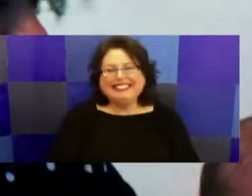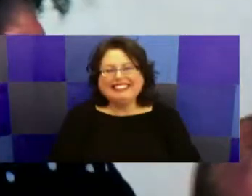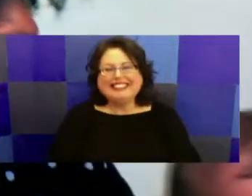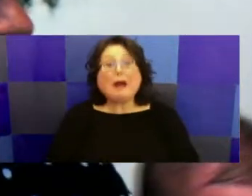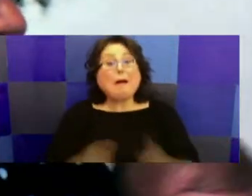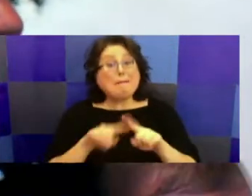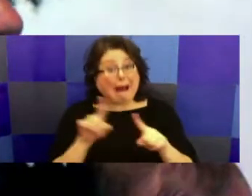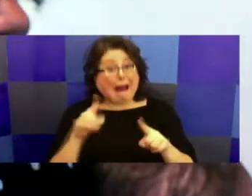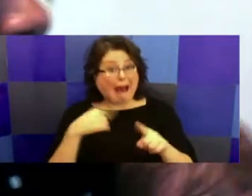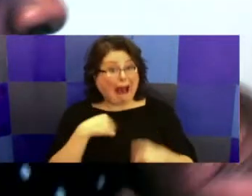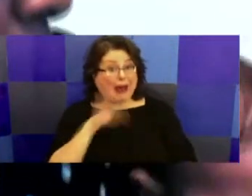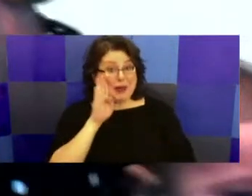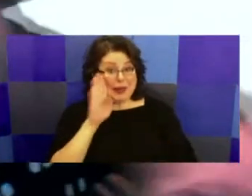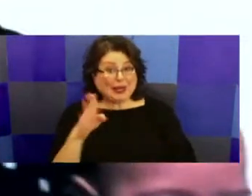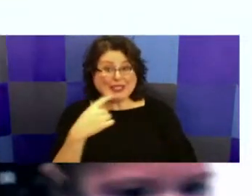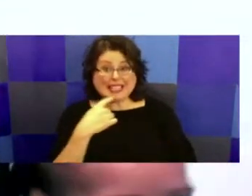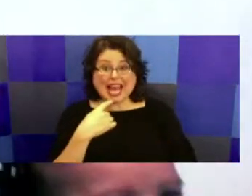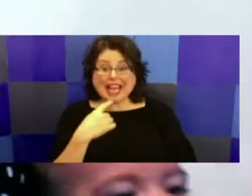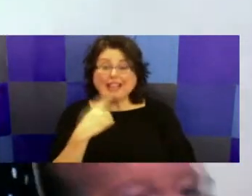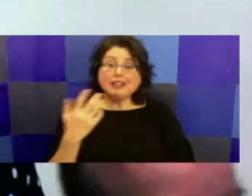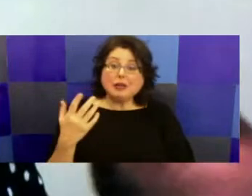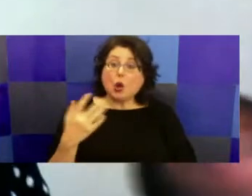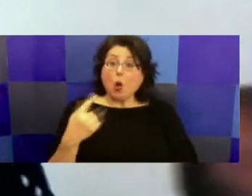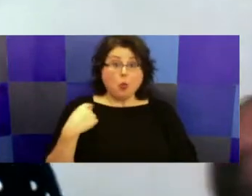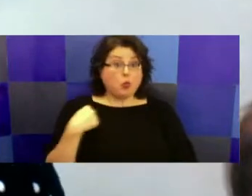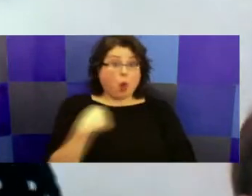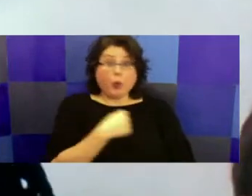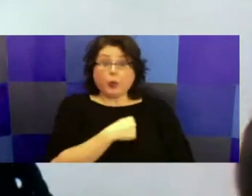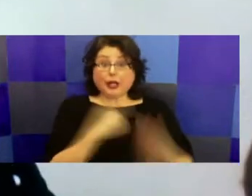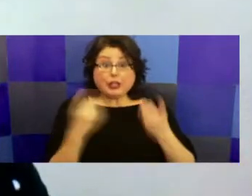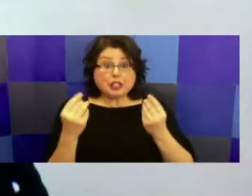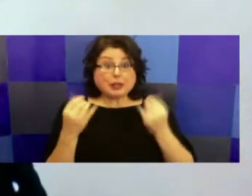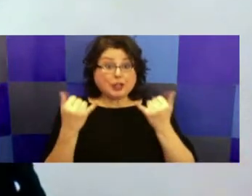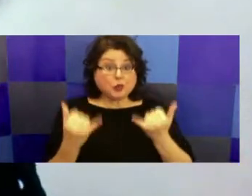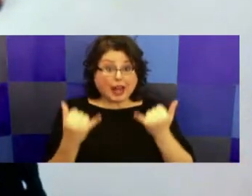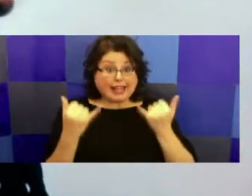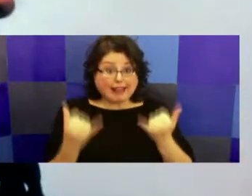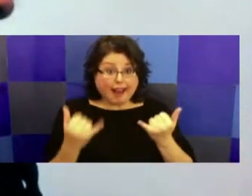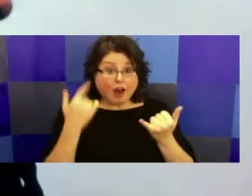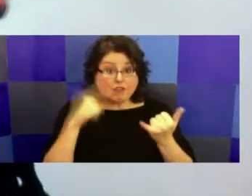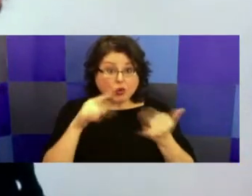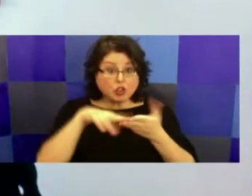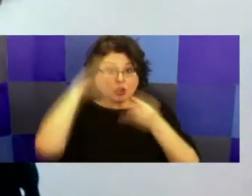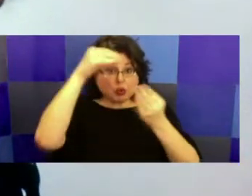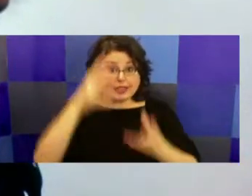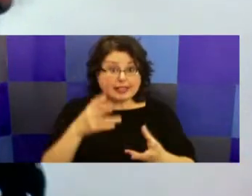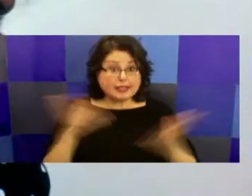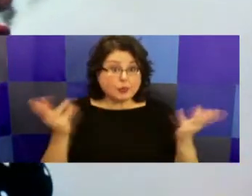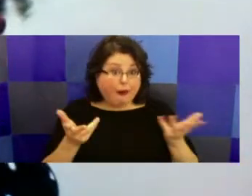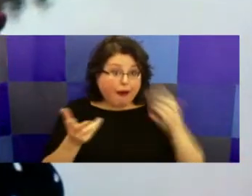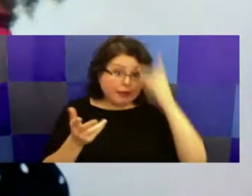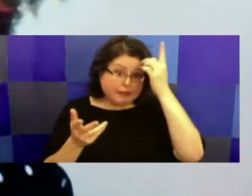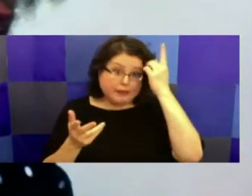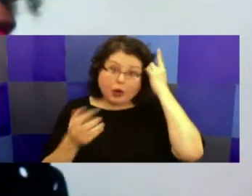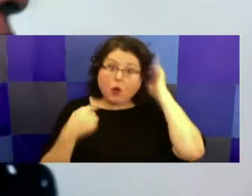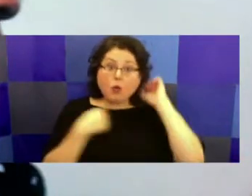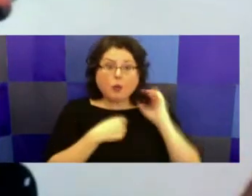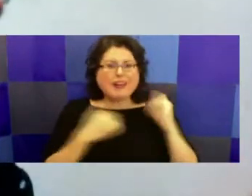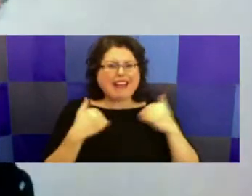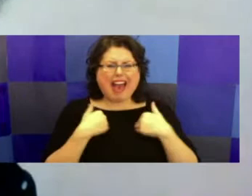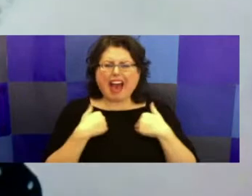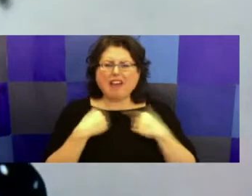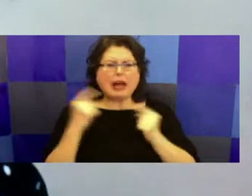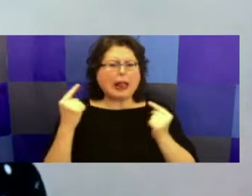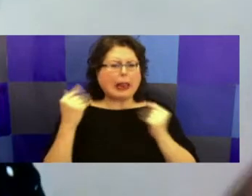is, what we're doing right now for our students is we have an extremely